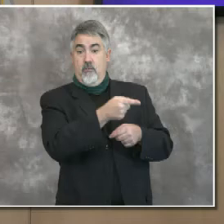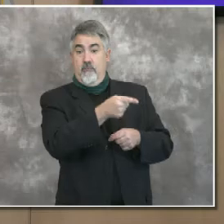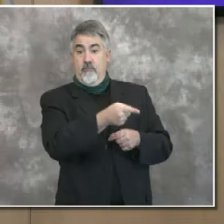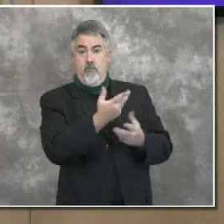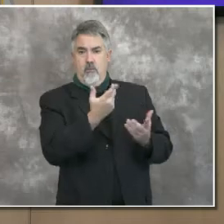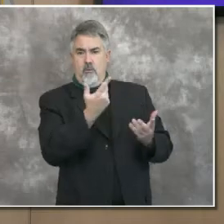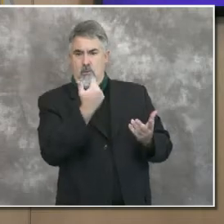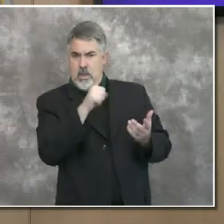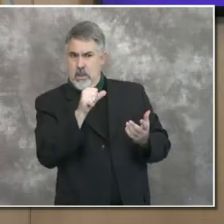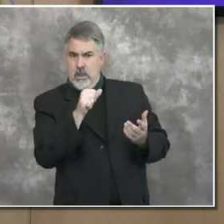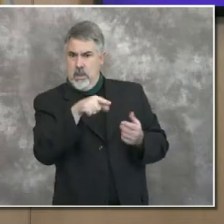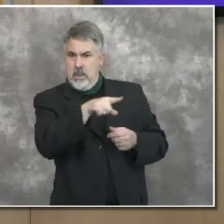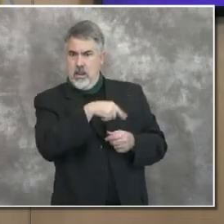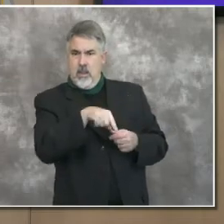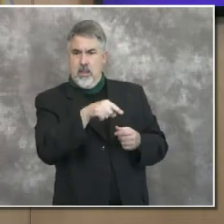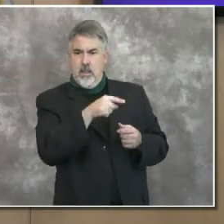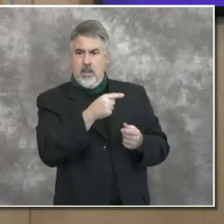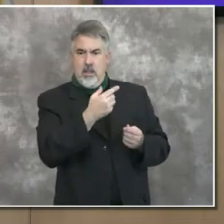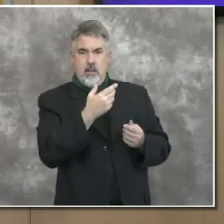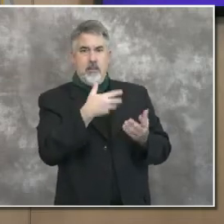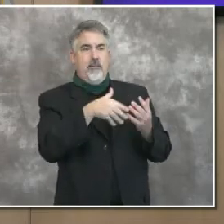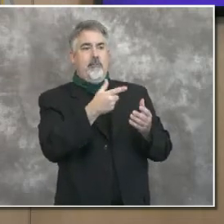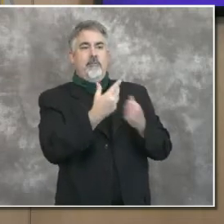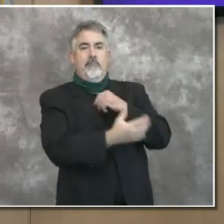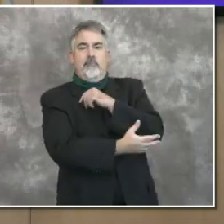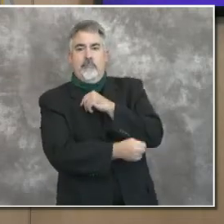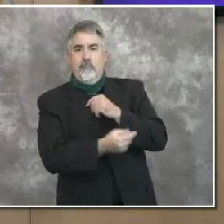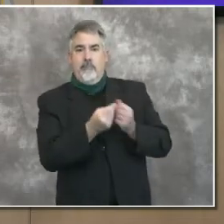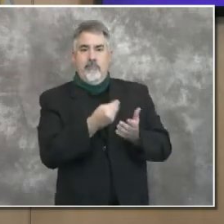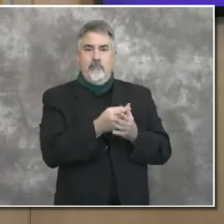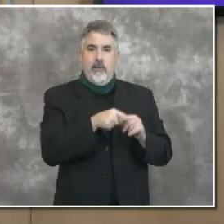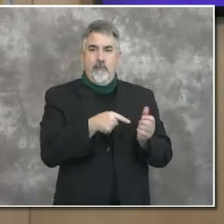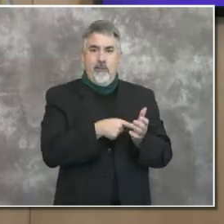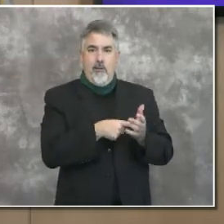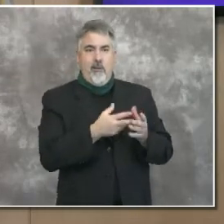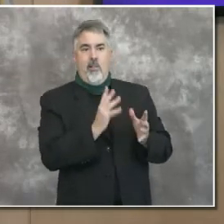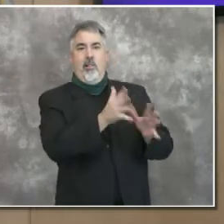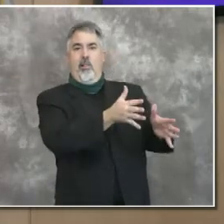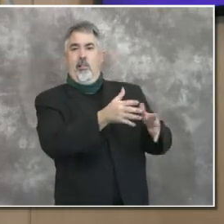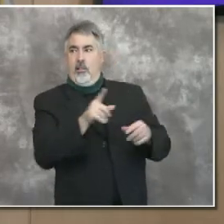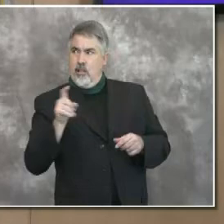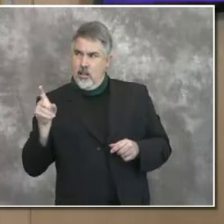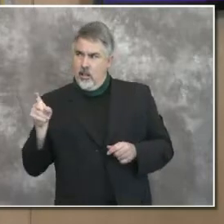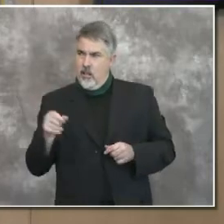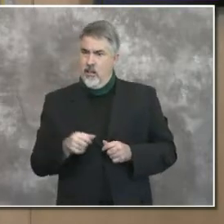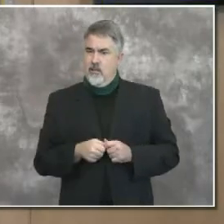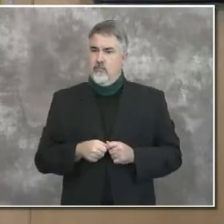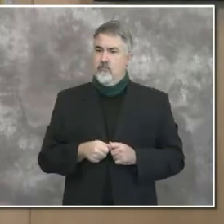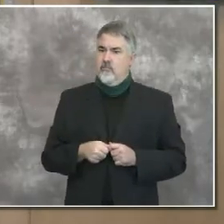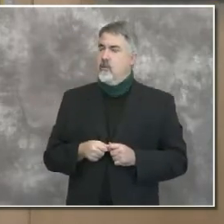factors that we might be seeing playing out. Okay, Dr. Wooten's going to respond.